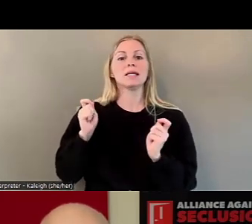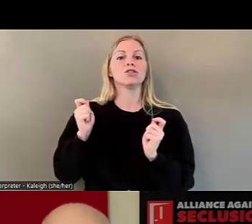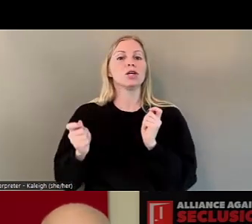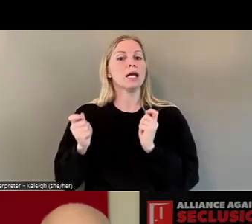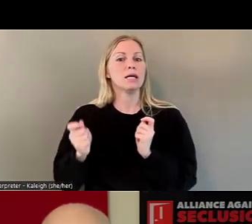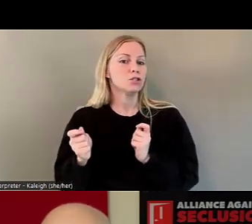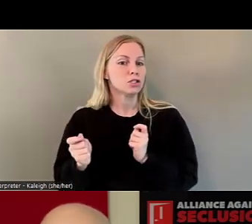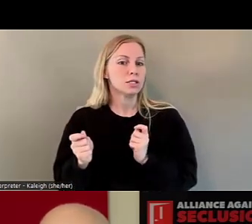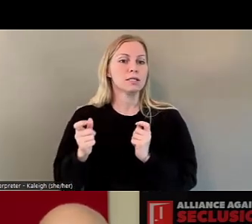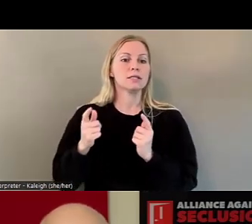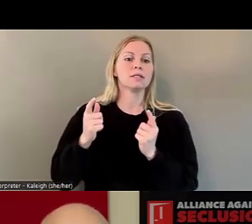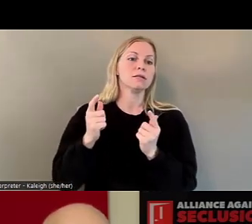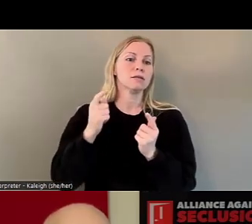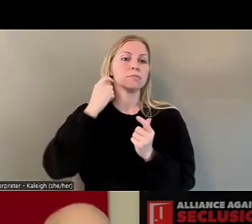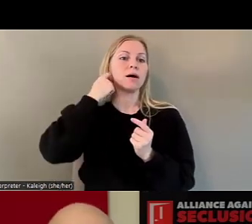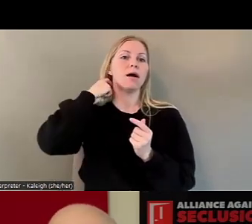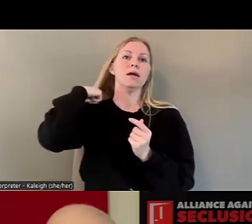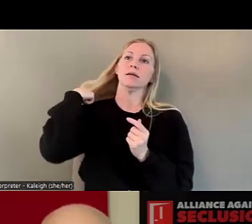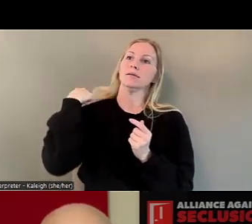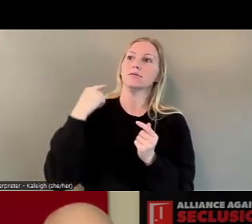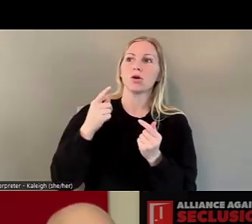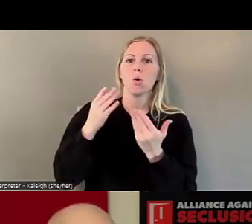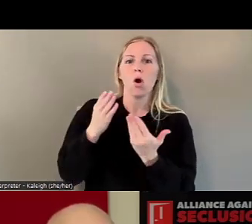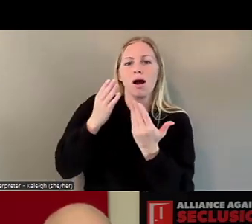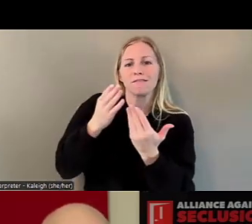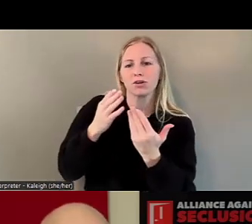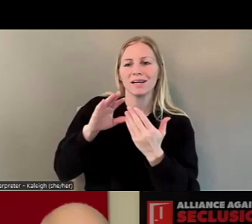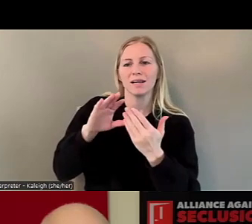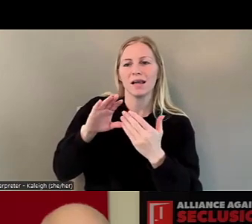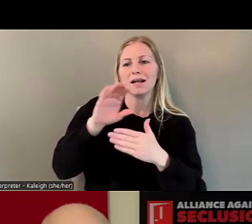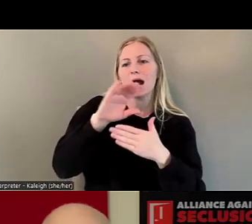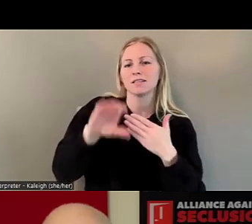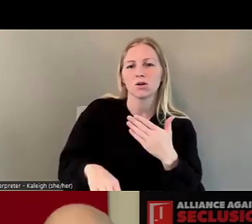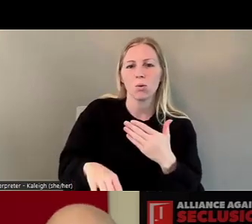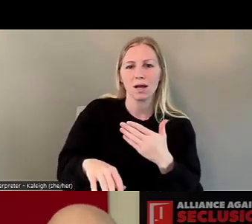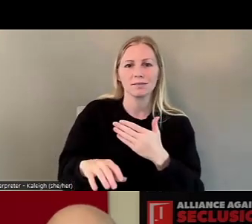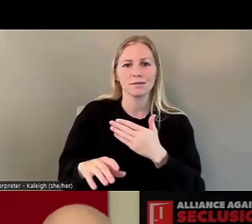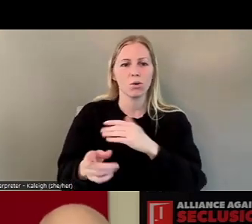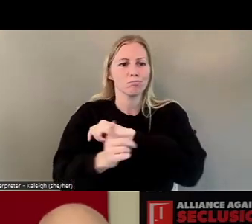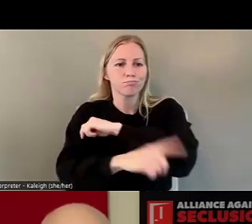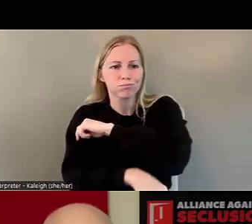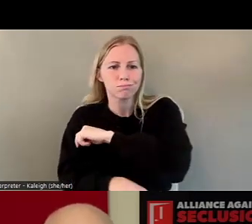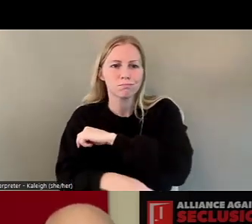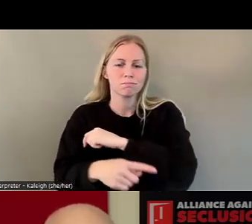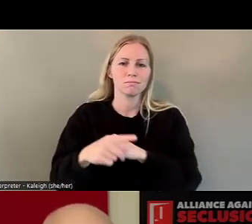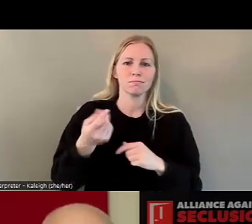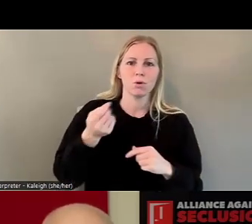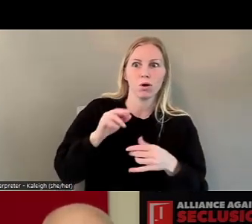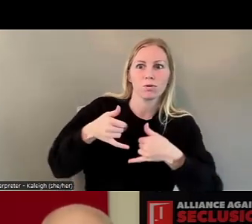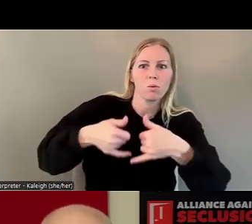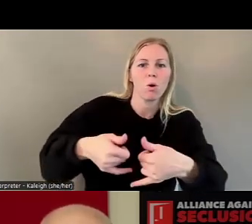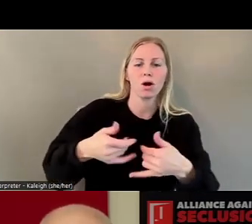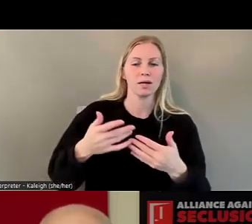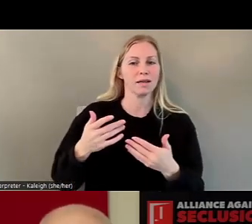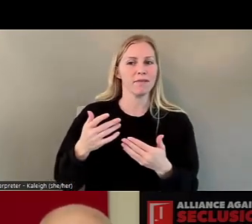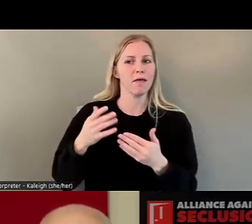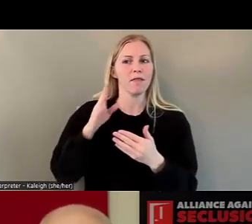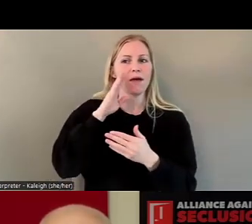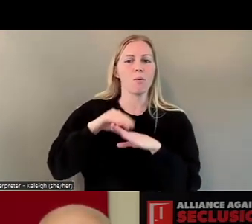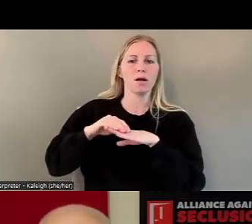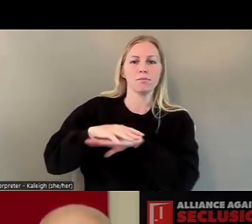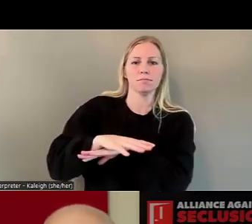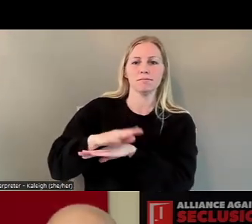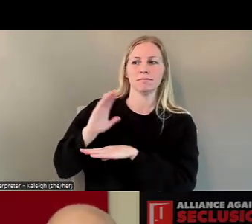by offering a consequence of some kind, and that our behavior is shaped in that way. And in fact, there